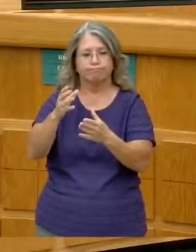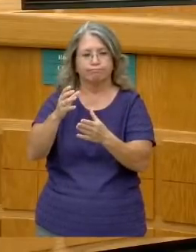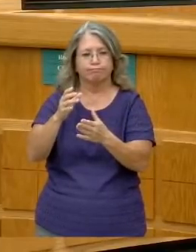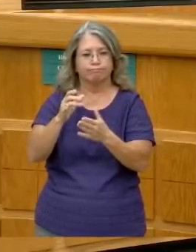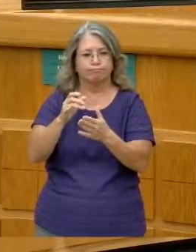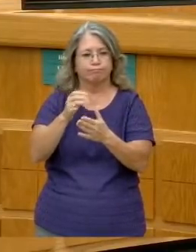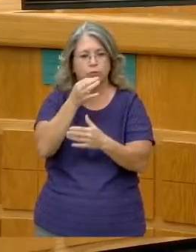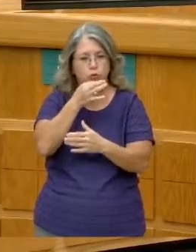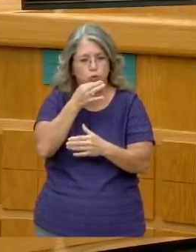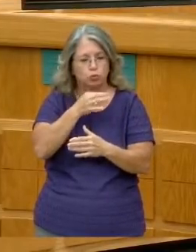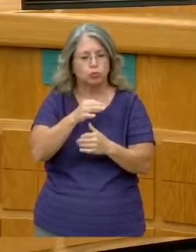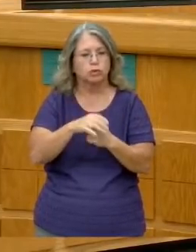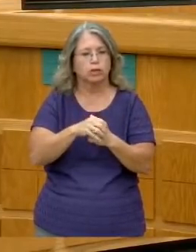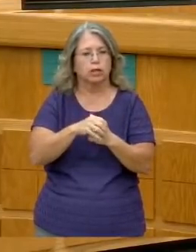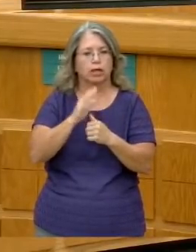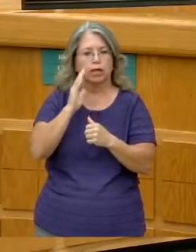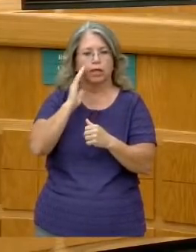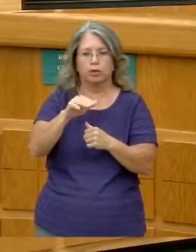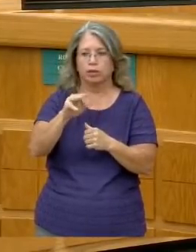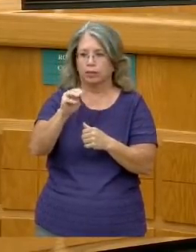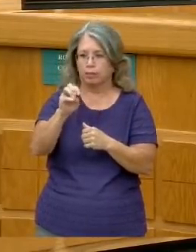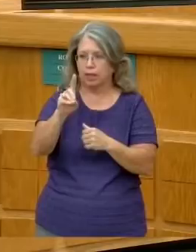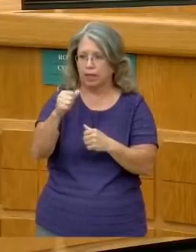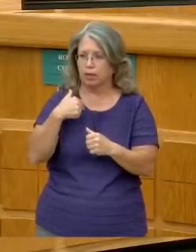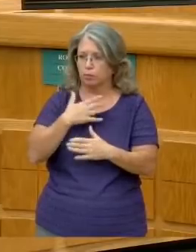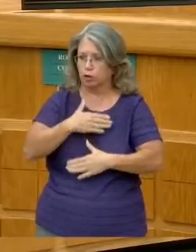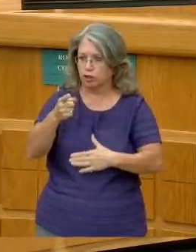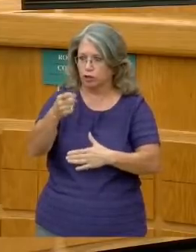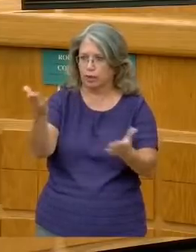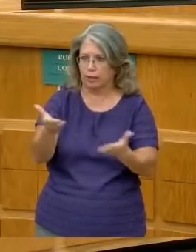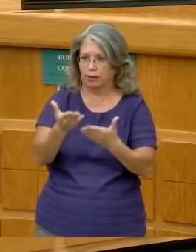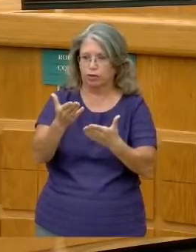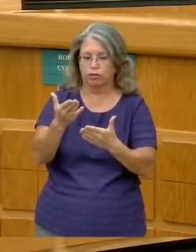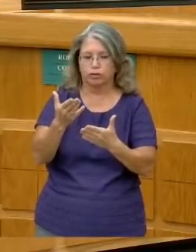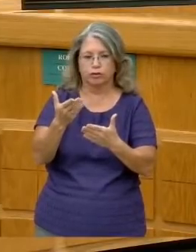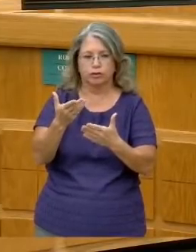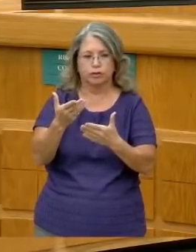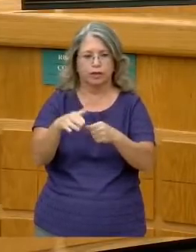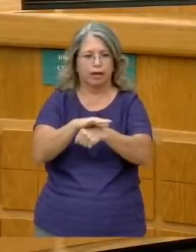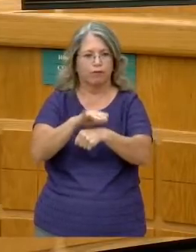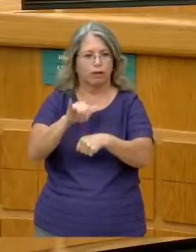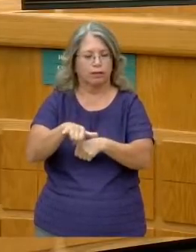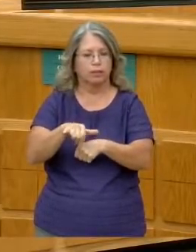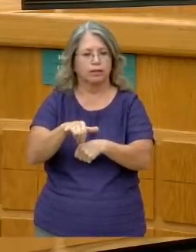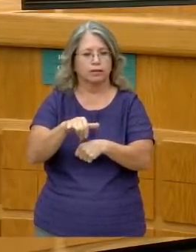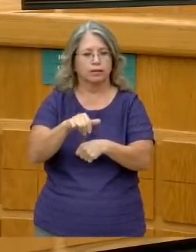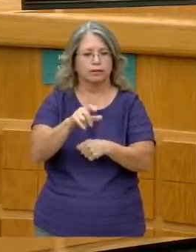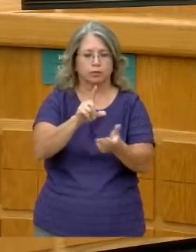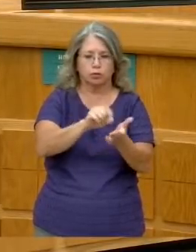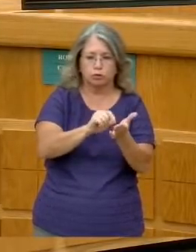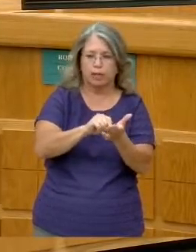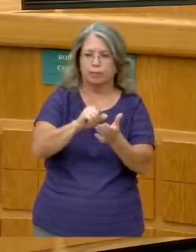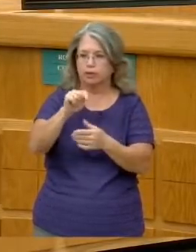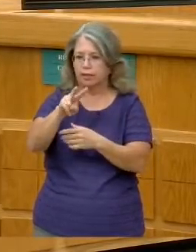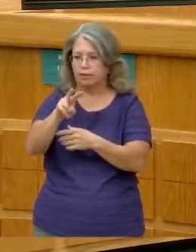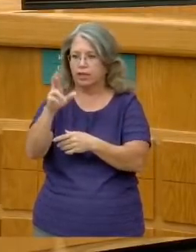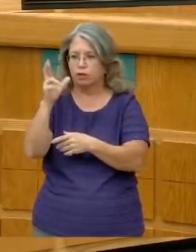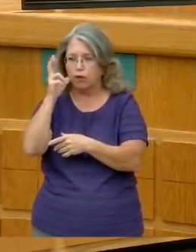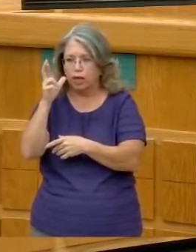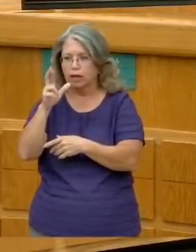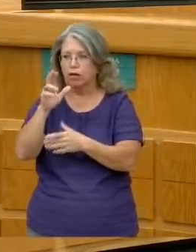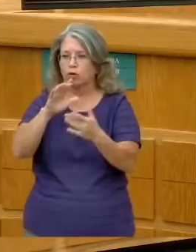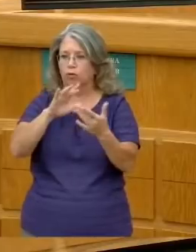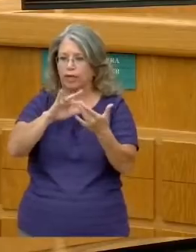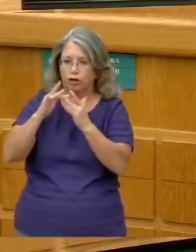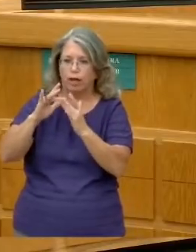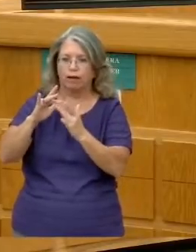momentarily. And we know the media outlets, we appreciate you covering it, both TV, newspaper, radio, internet, social media, and so